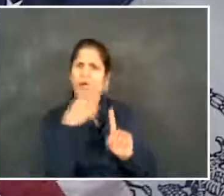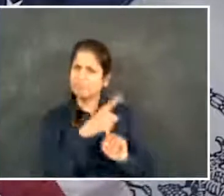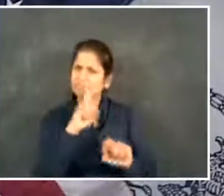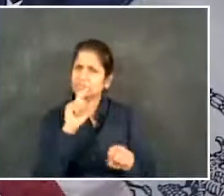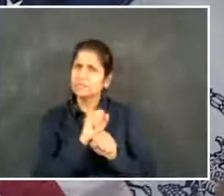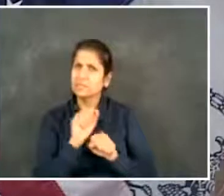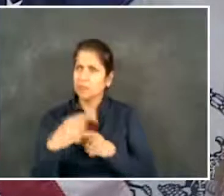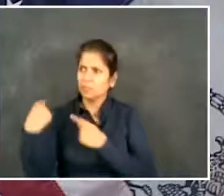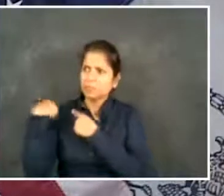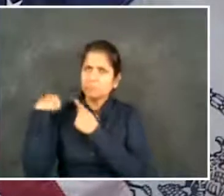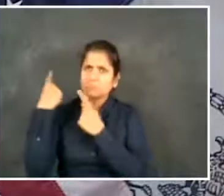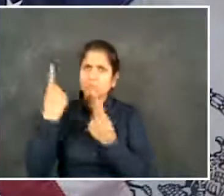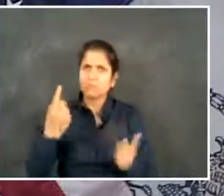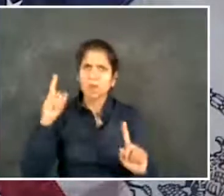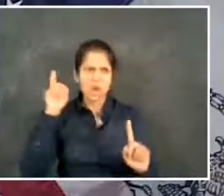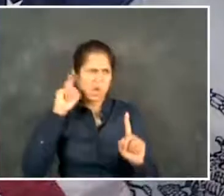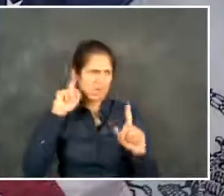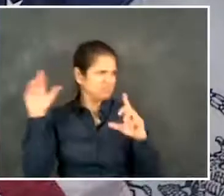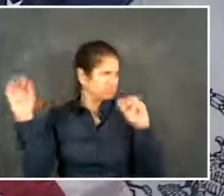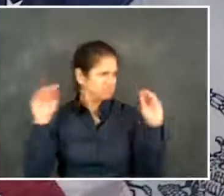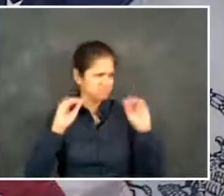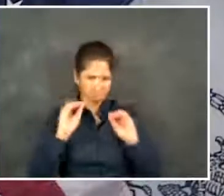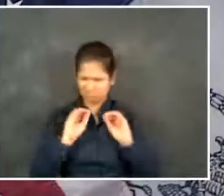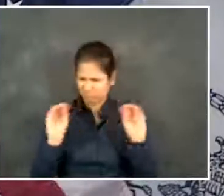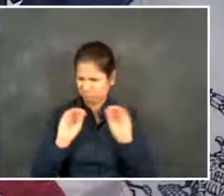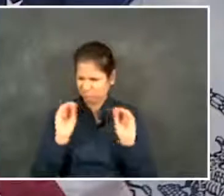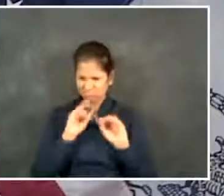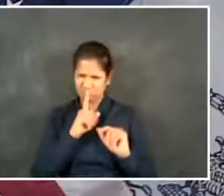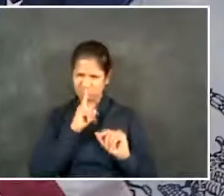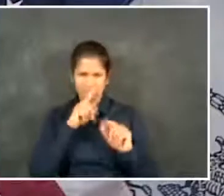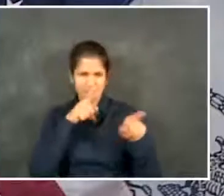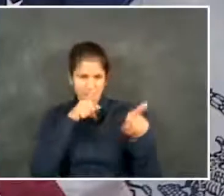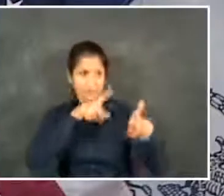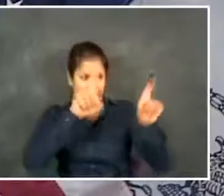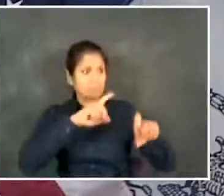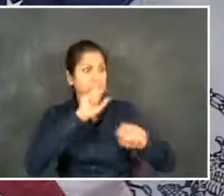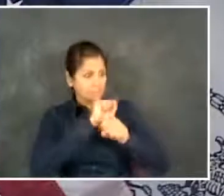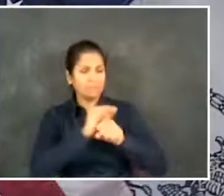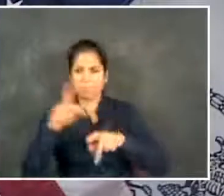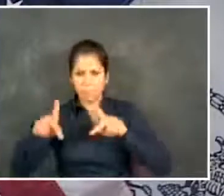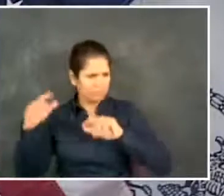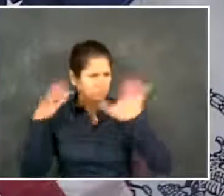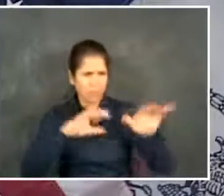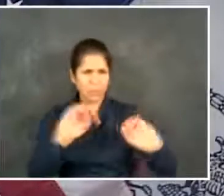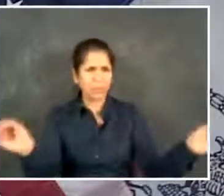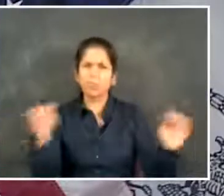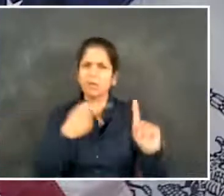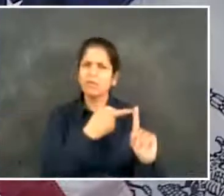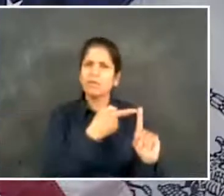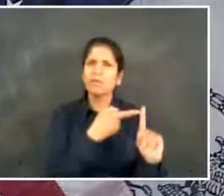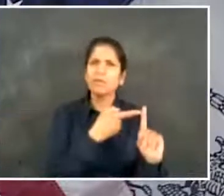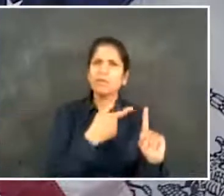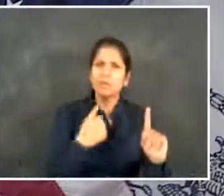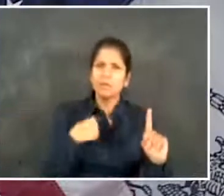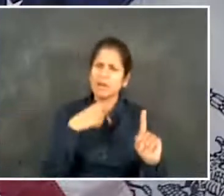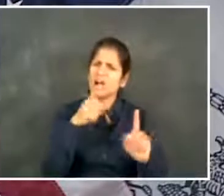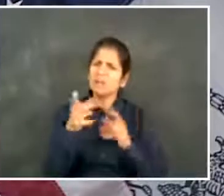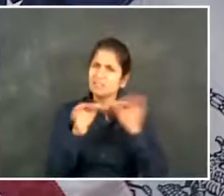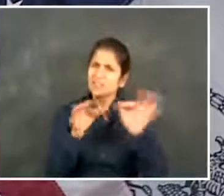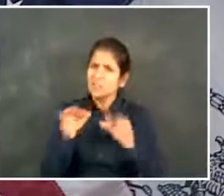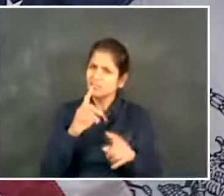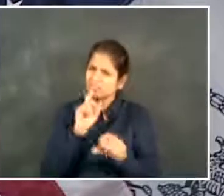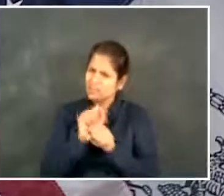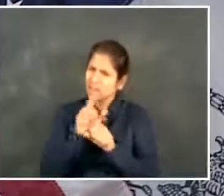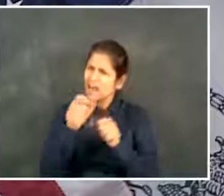have actually been tested there since it opened. Can you give us some details about how many people have been tested at the site?